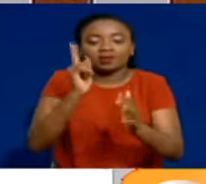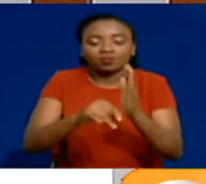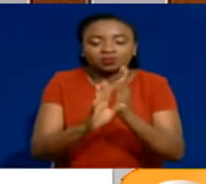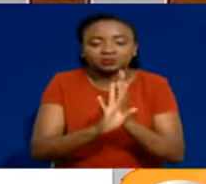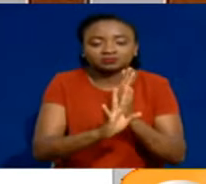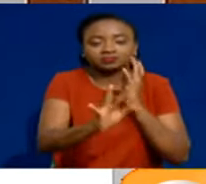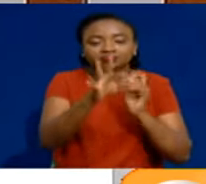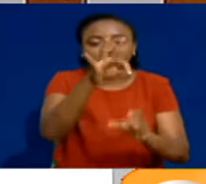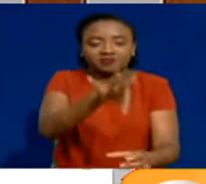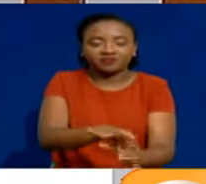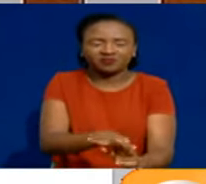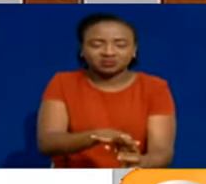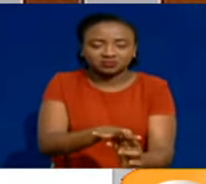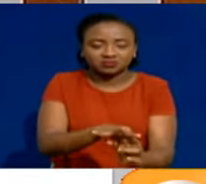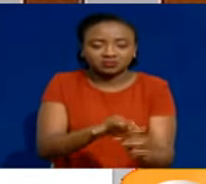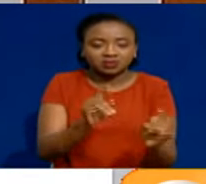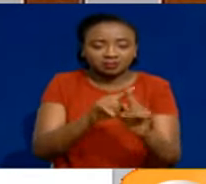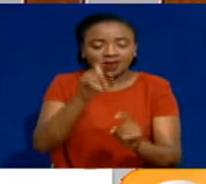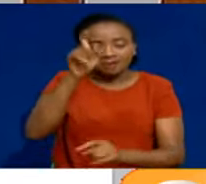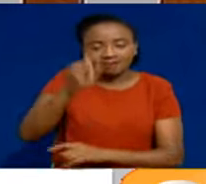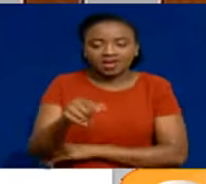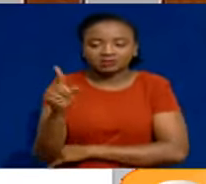them will have to emerge.